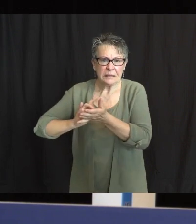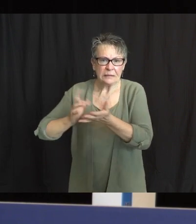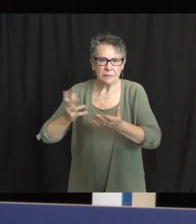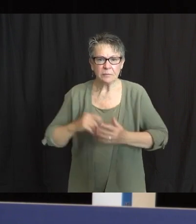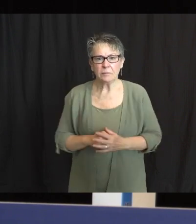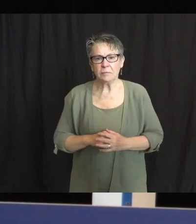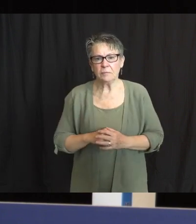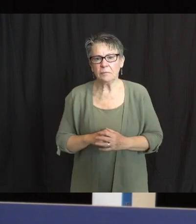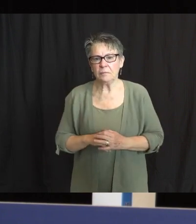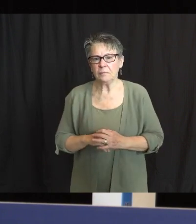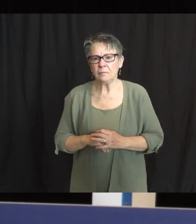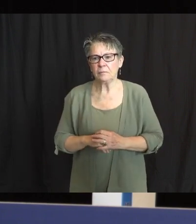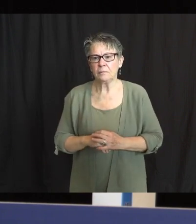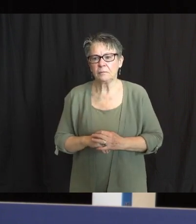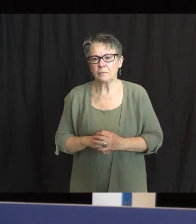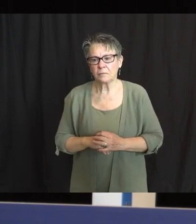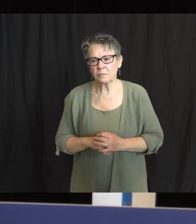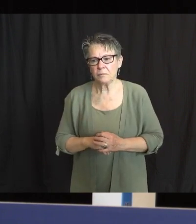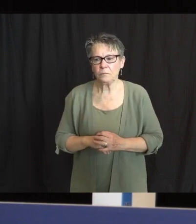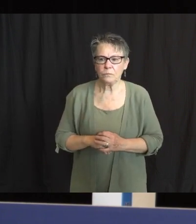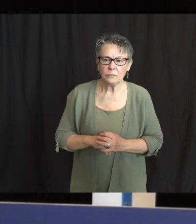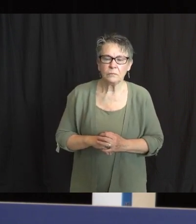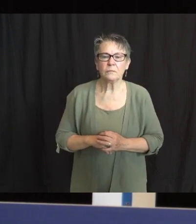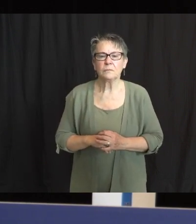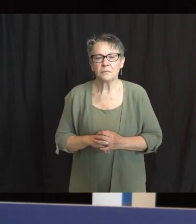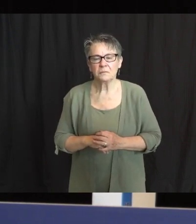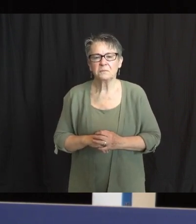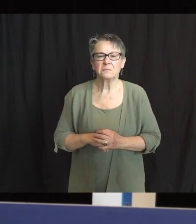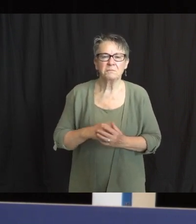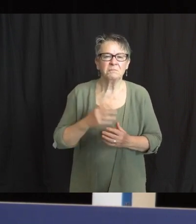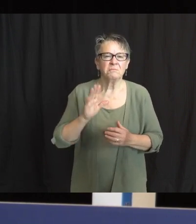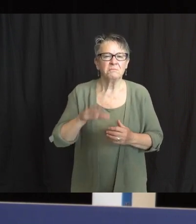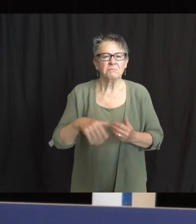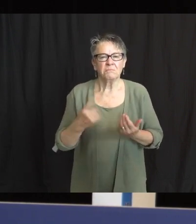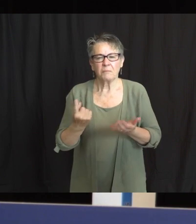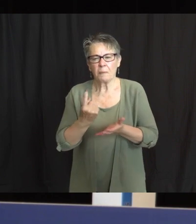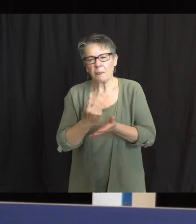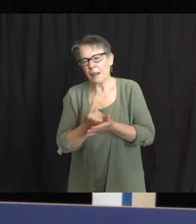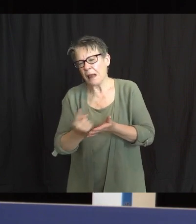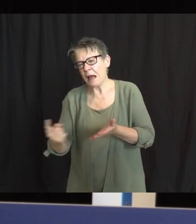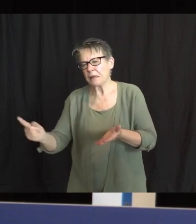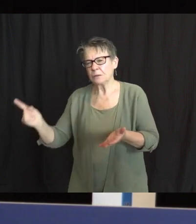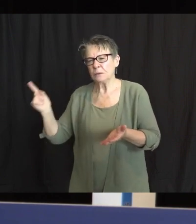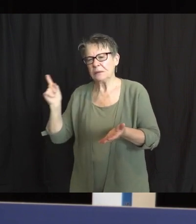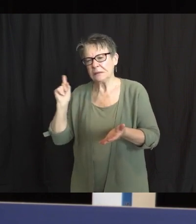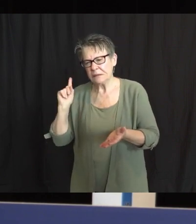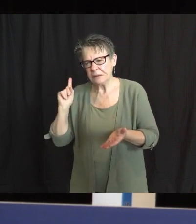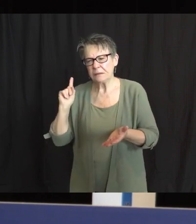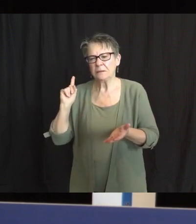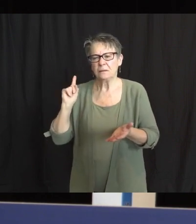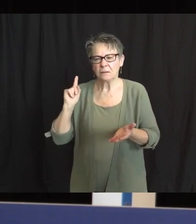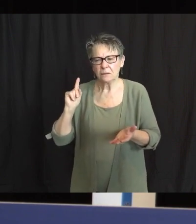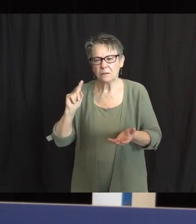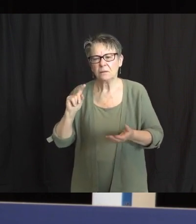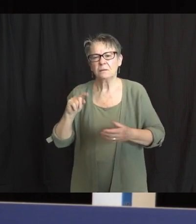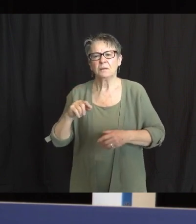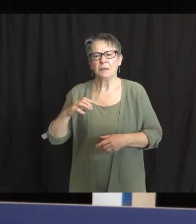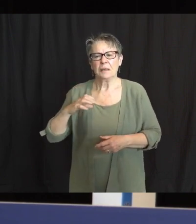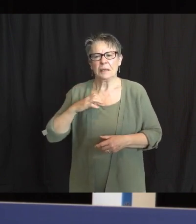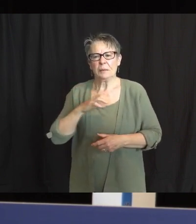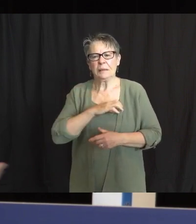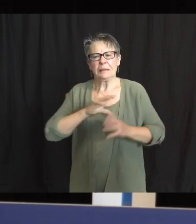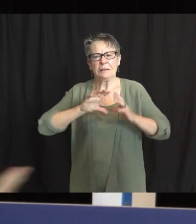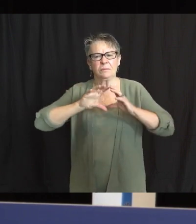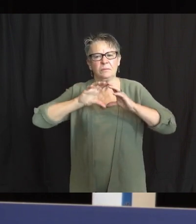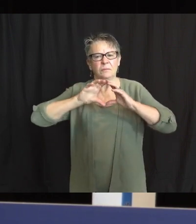About a week ago, Sunday, a multidisciplinary remdesivir advisory committee, or RAC, met to